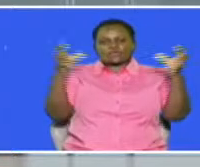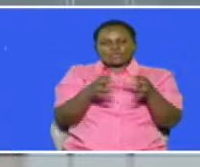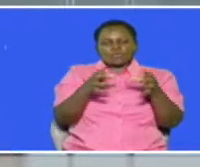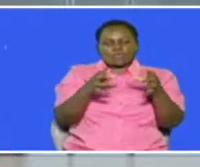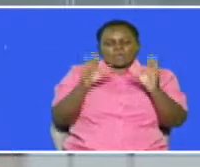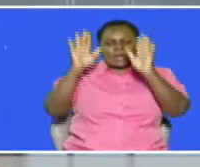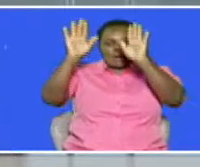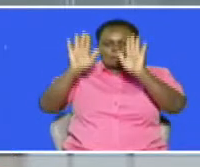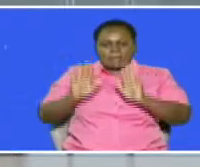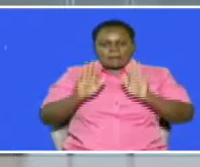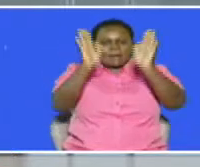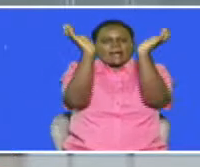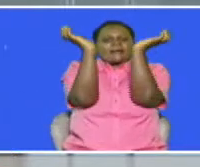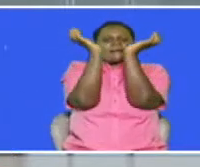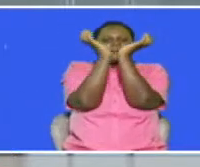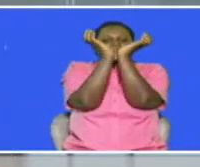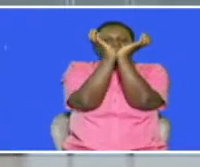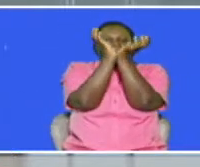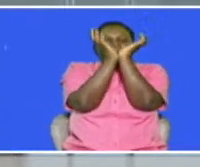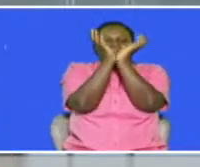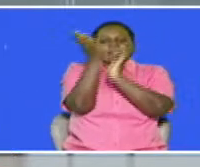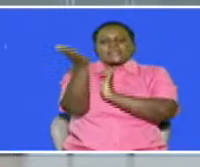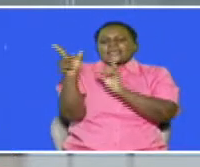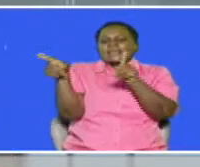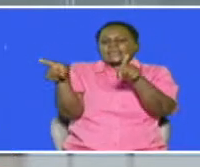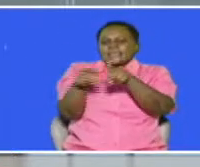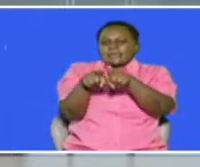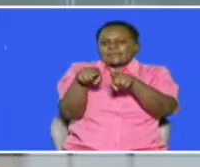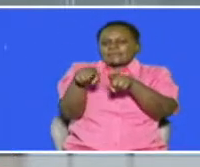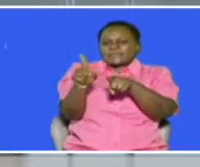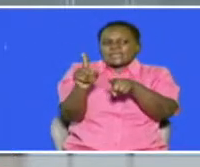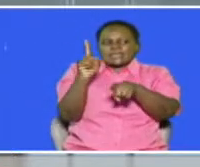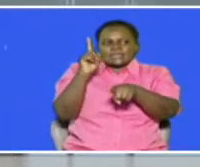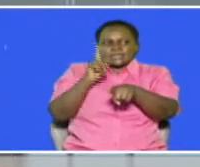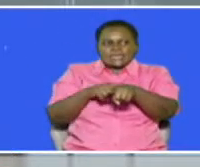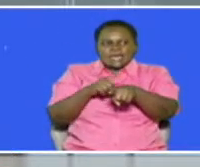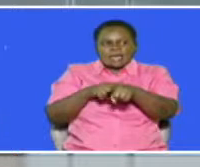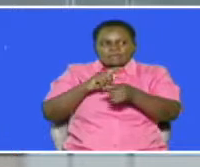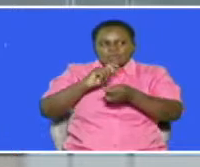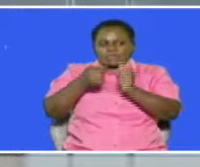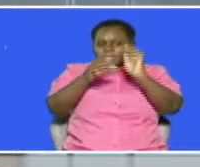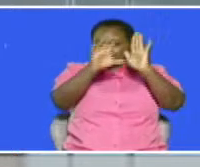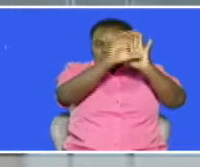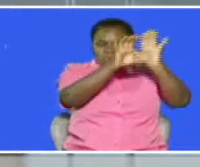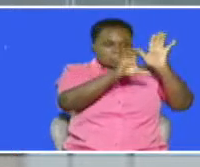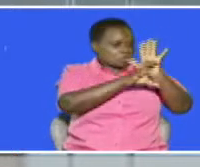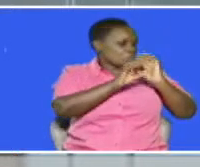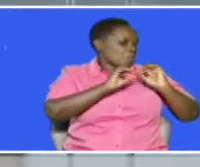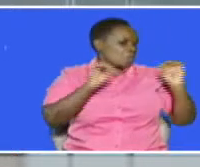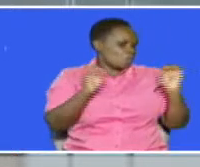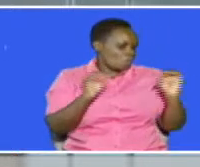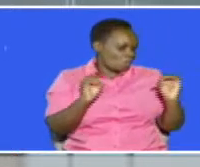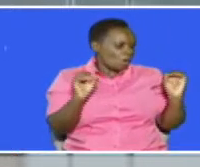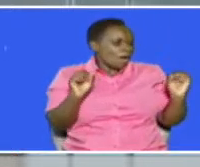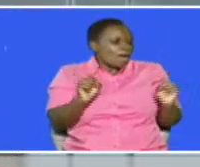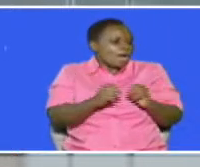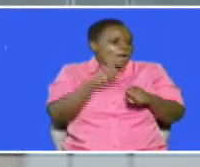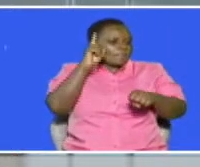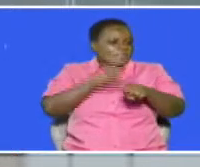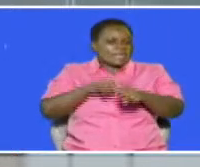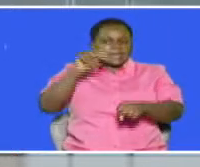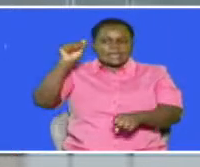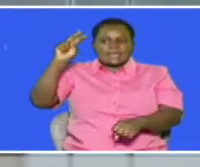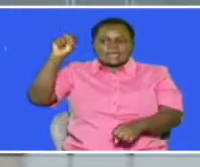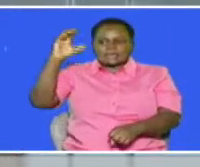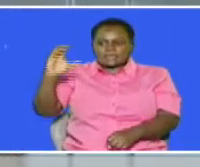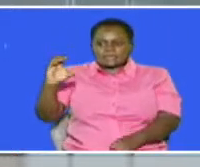stop rallies in Kasarani constituency, also said it was not time to change the constitution. This comes as the ANC